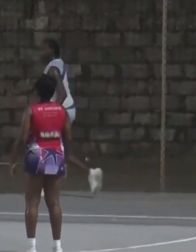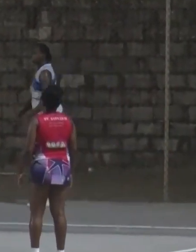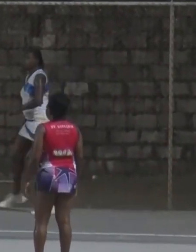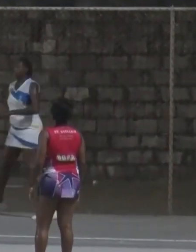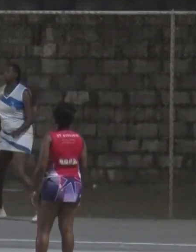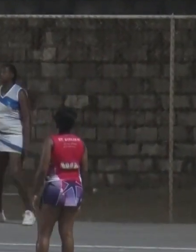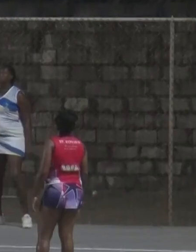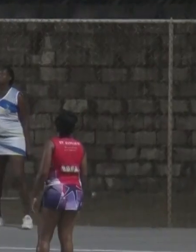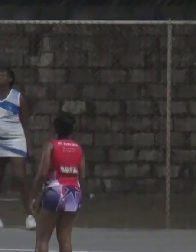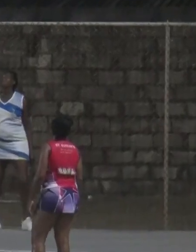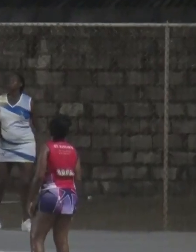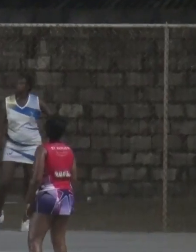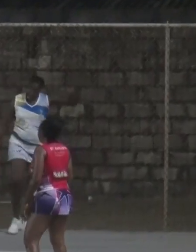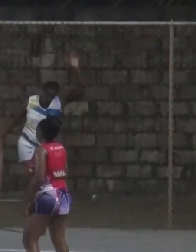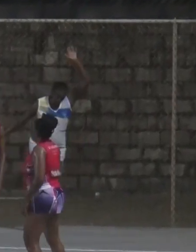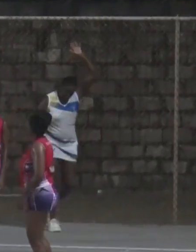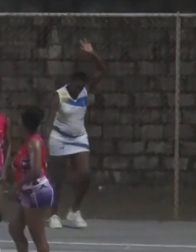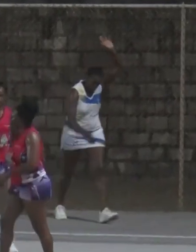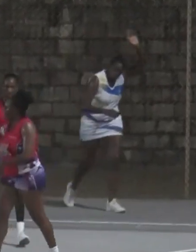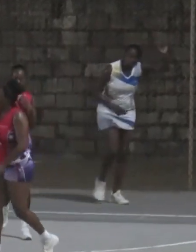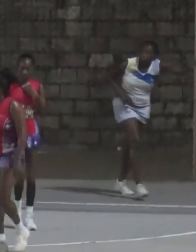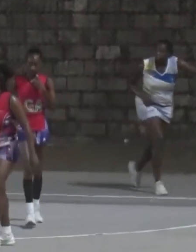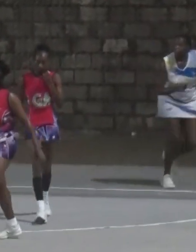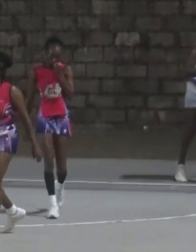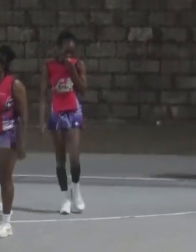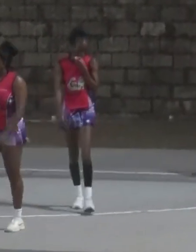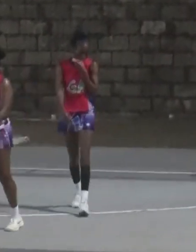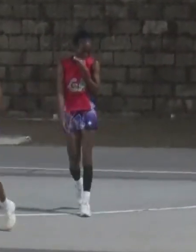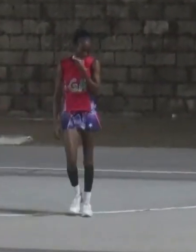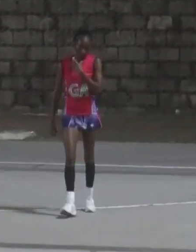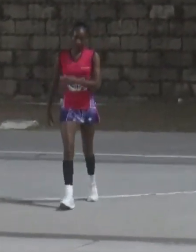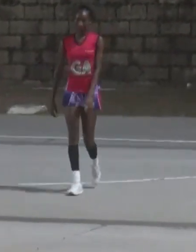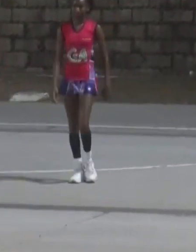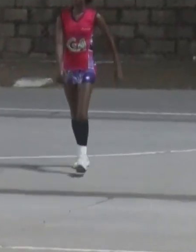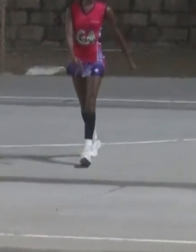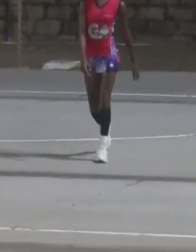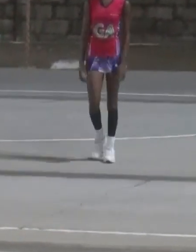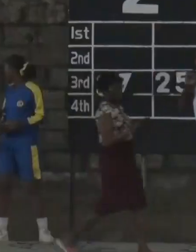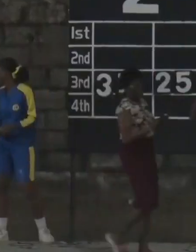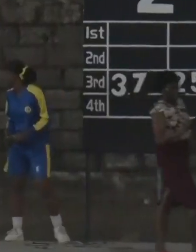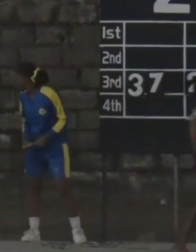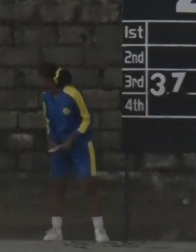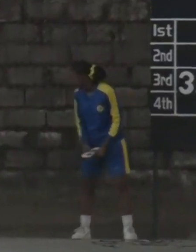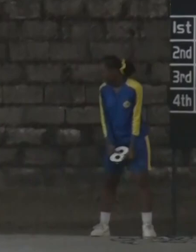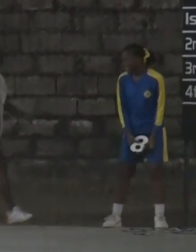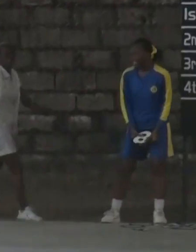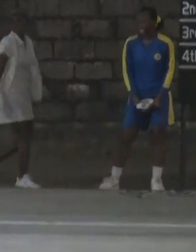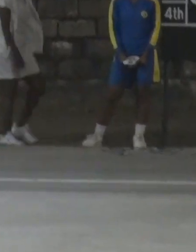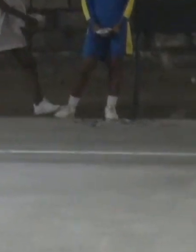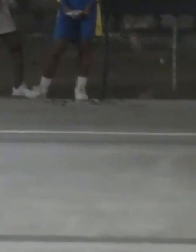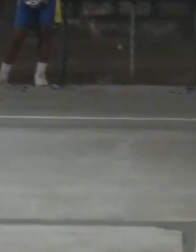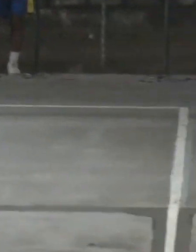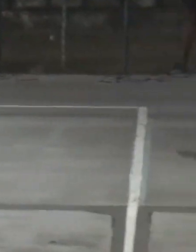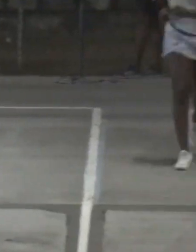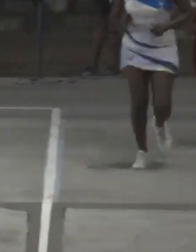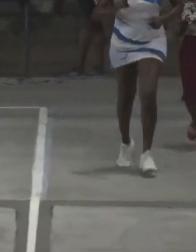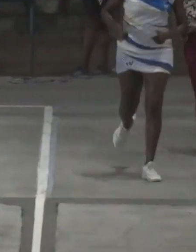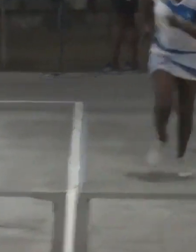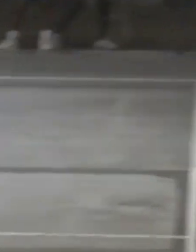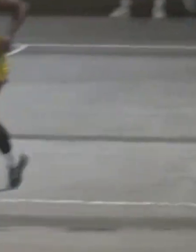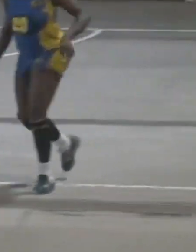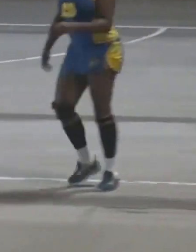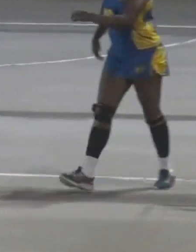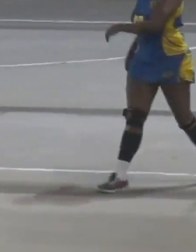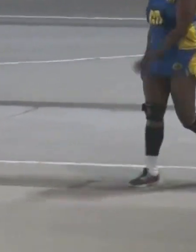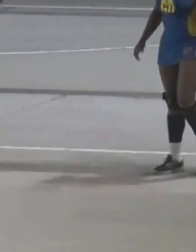meant one thing. The shot finds the bottom of the net. The score was 37-25 in favor of Rangers